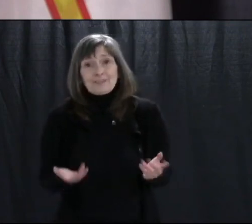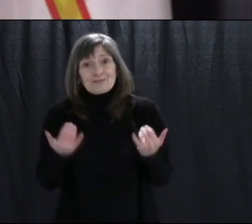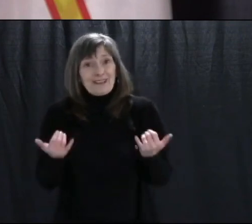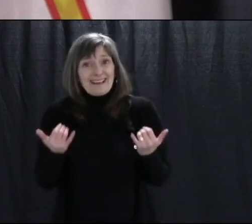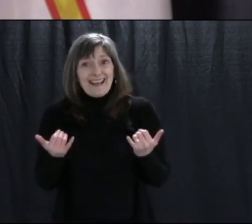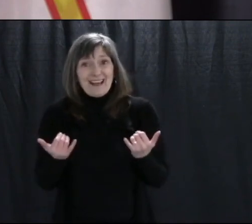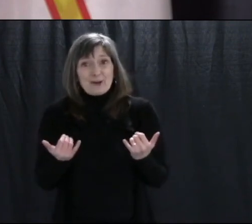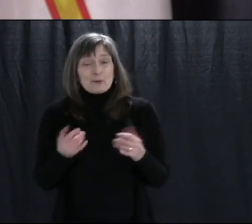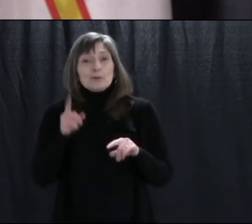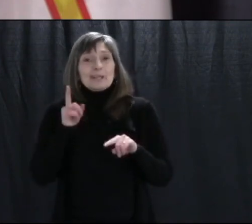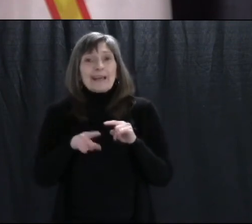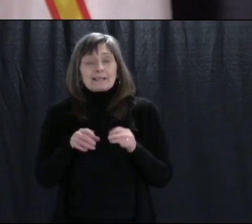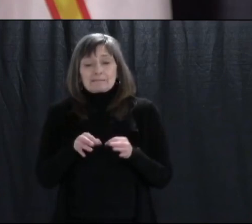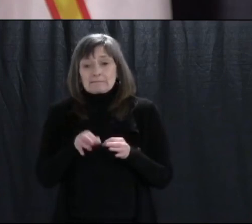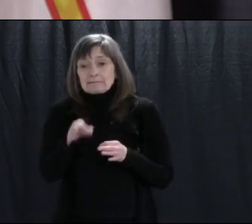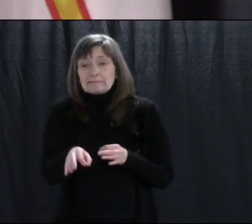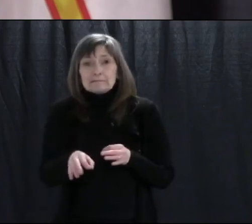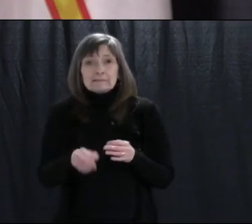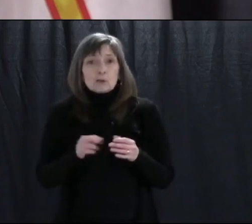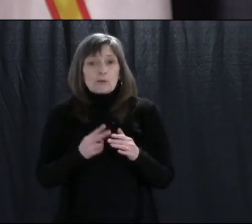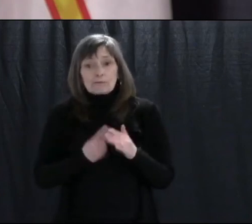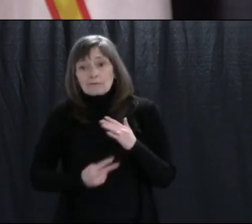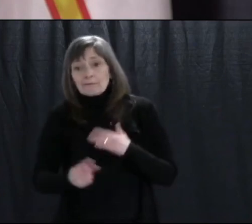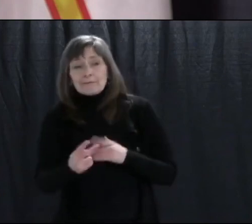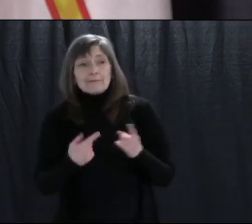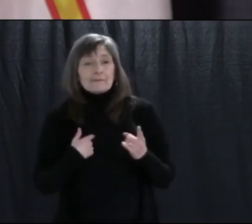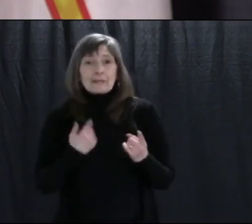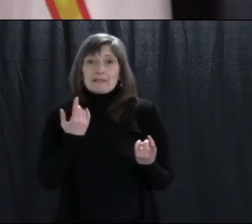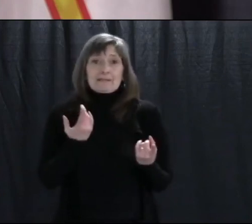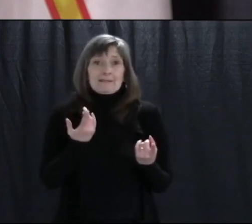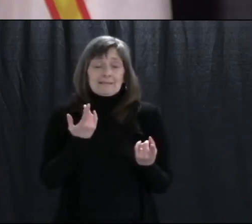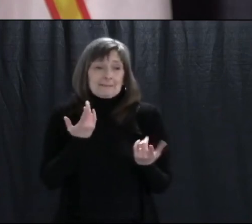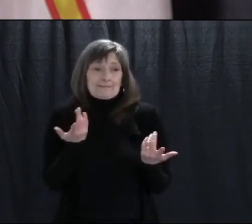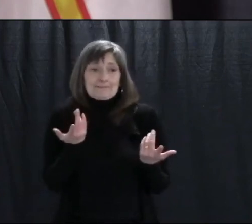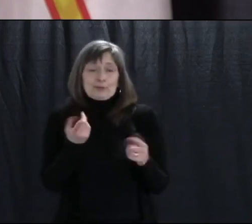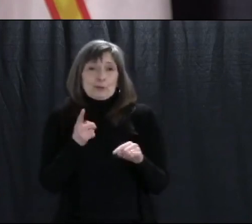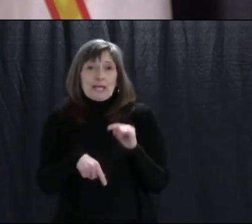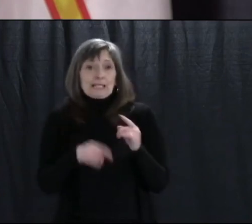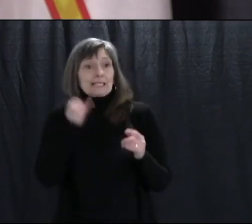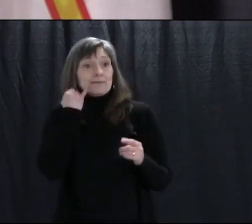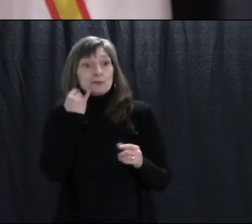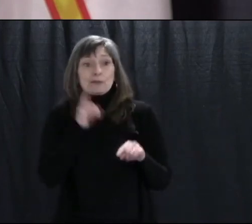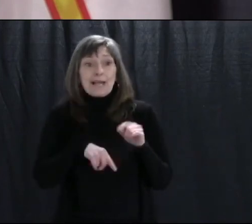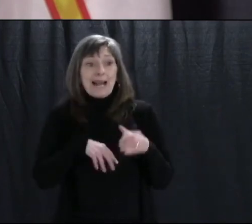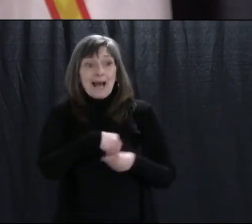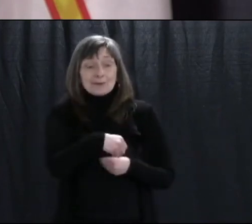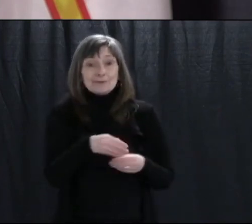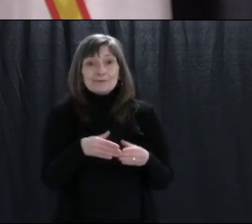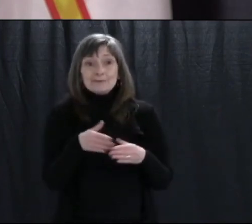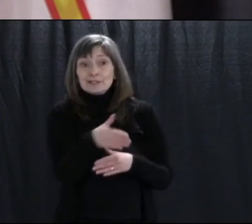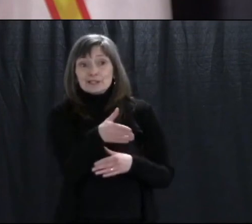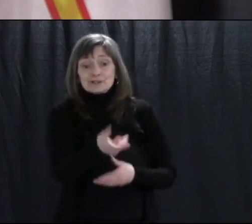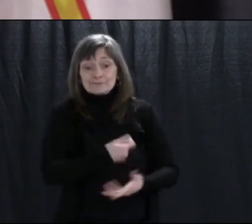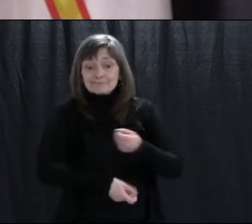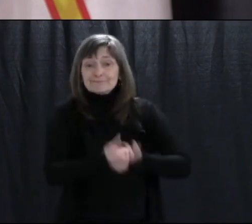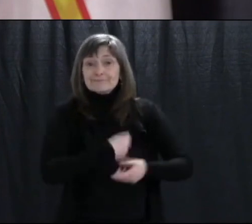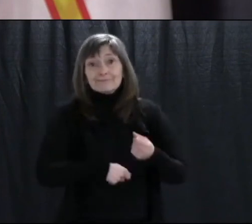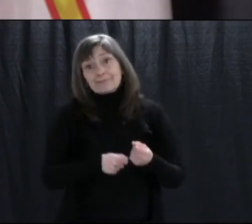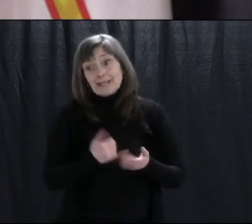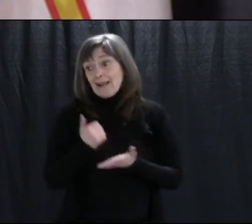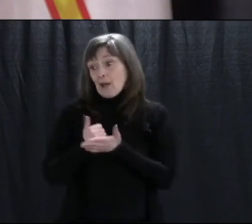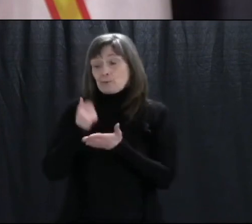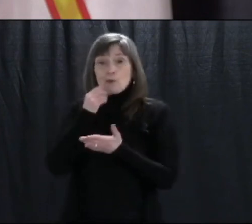can't defer things, not being able to get out and actually fish, which is a part of our food security as